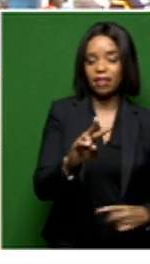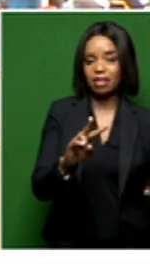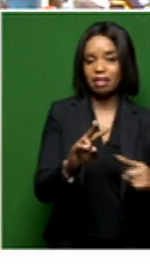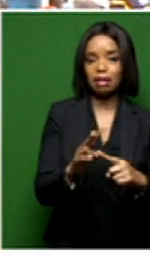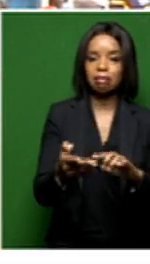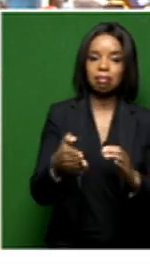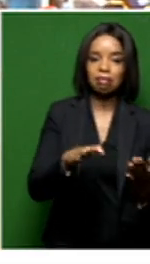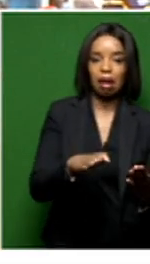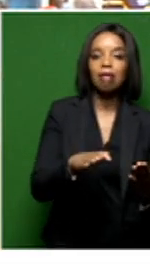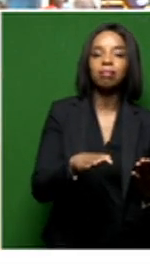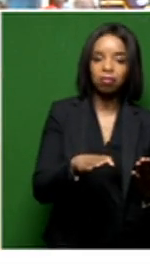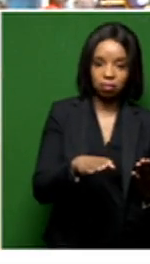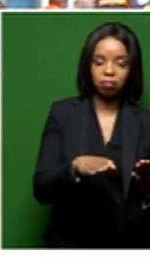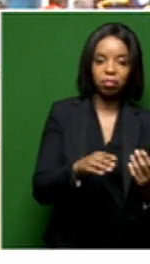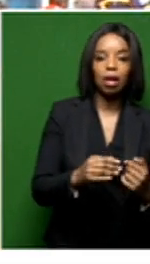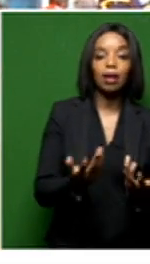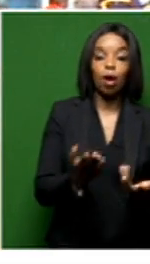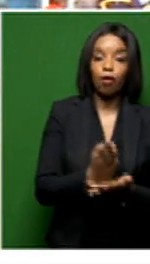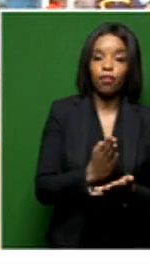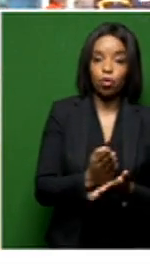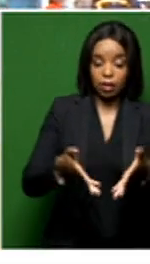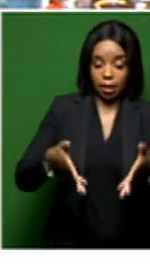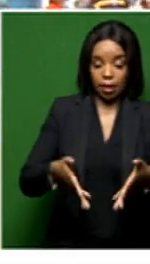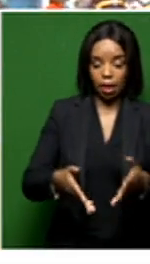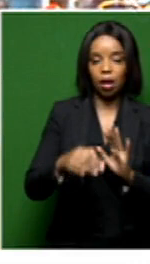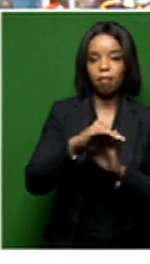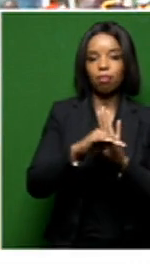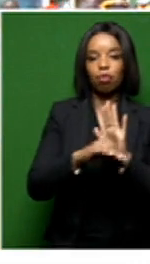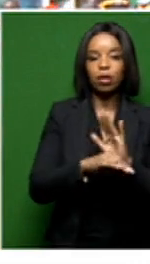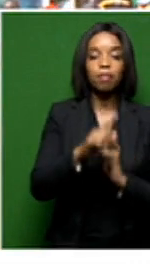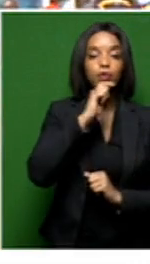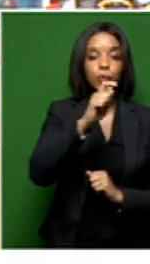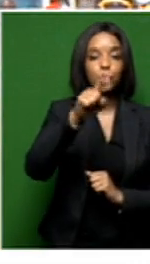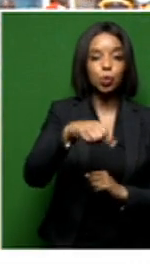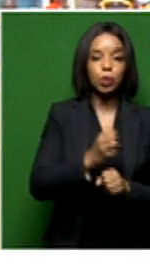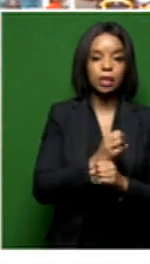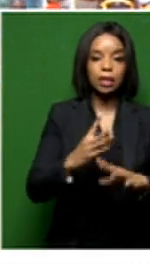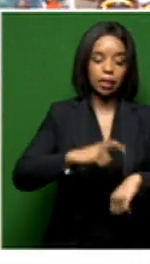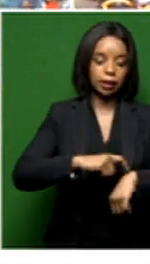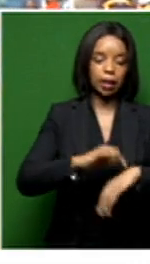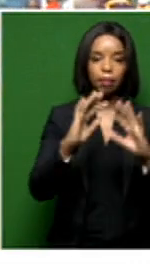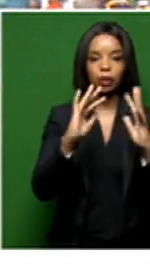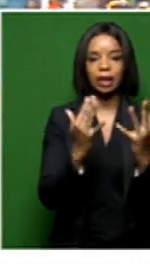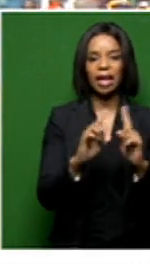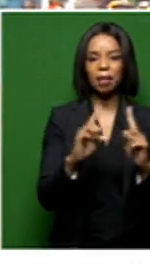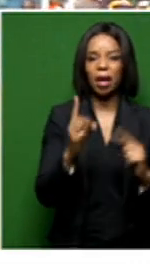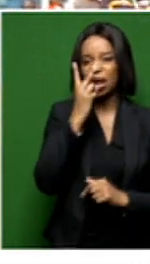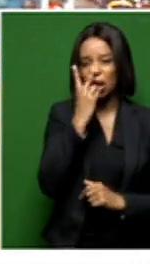HIV-related illnesses. Of course, the program here was supposed to start at least at 10 o'clock, but it seems